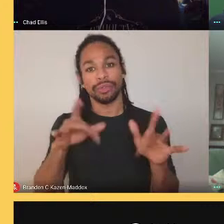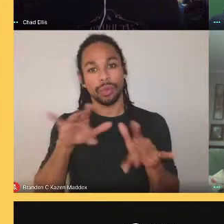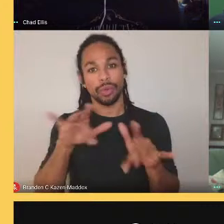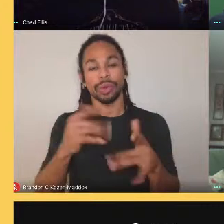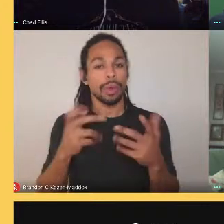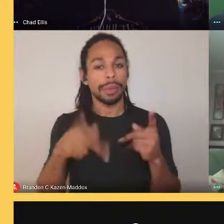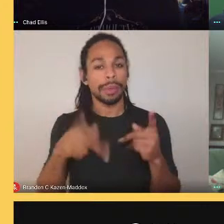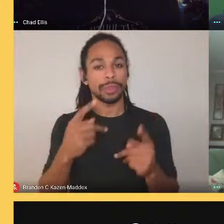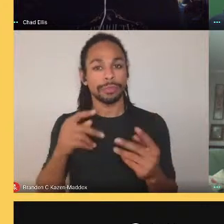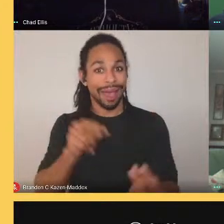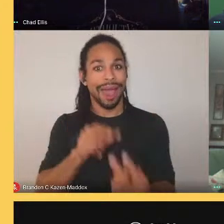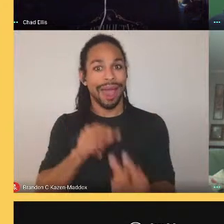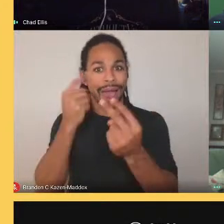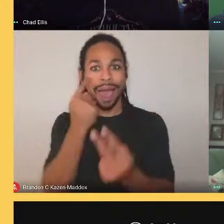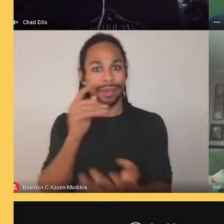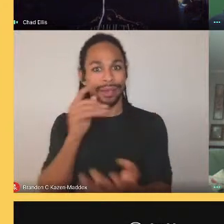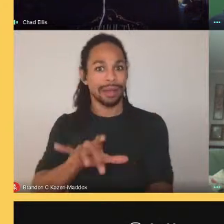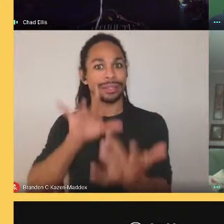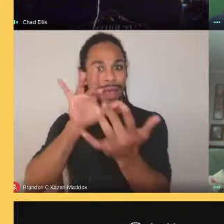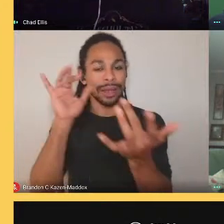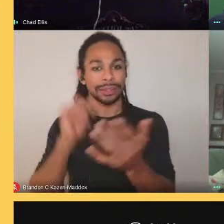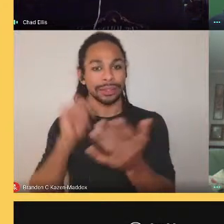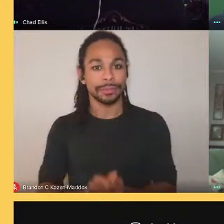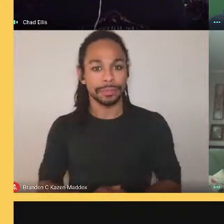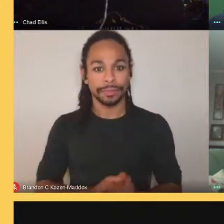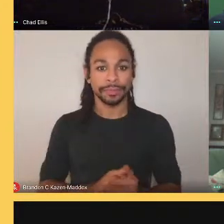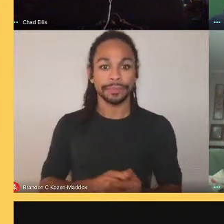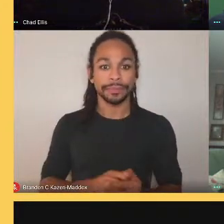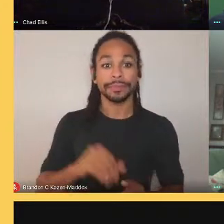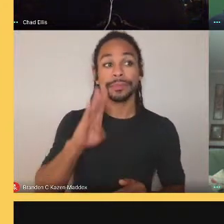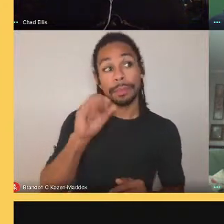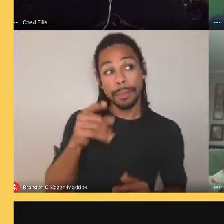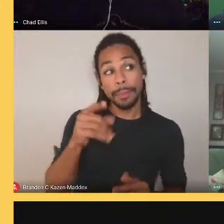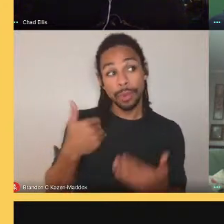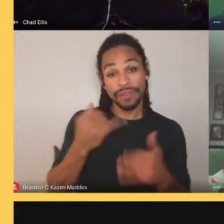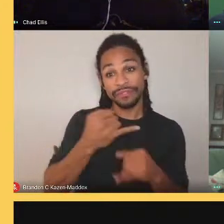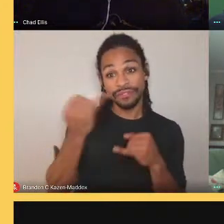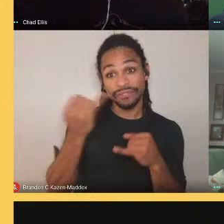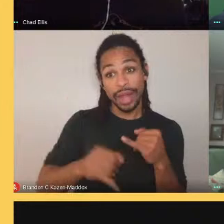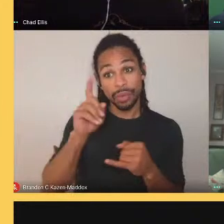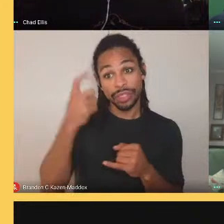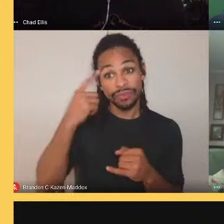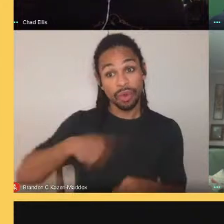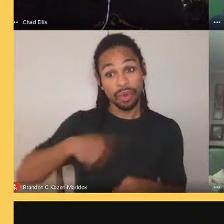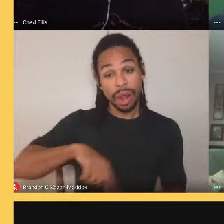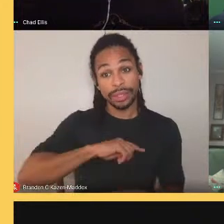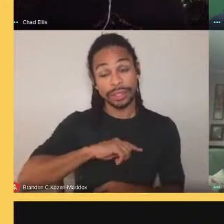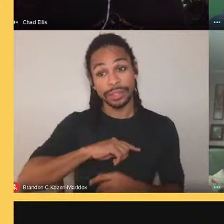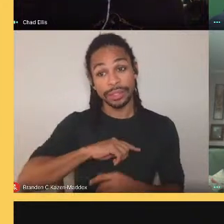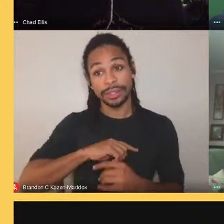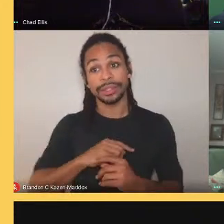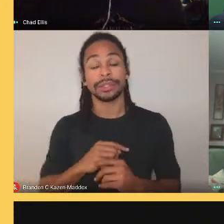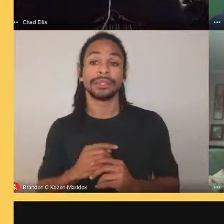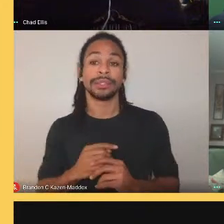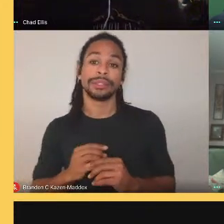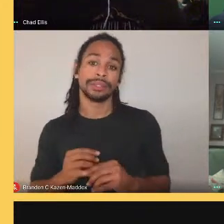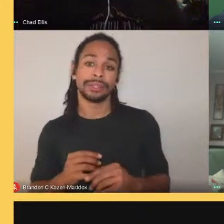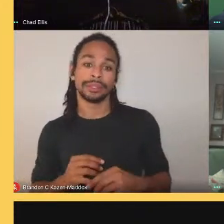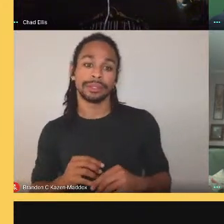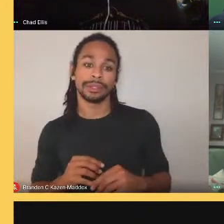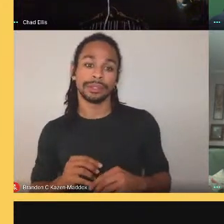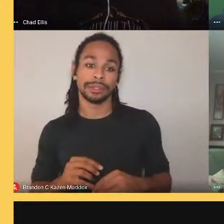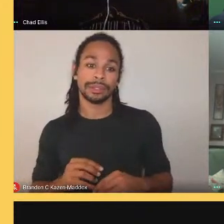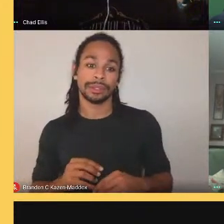Bob, do you have a last question for us? I've actually got more, if people are okay with that. Up